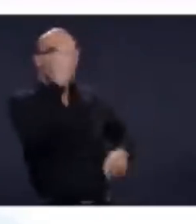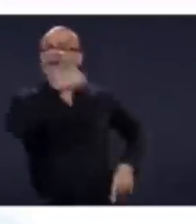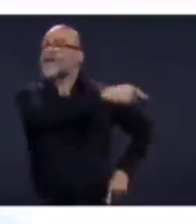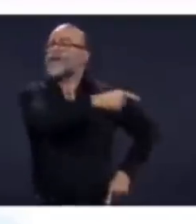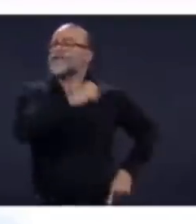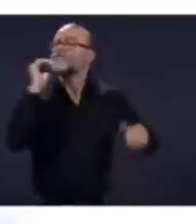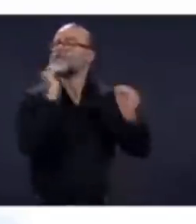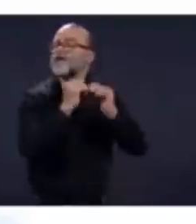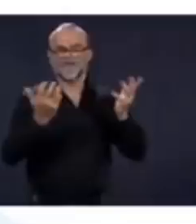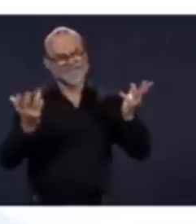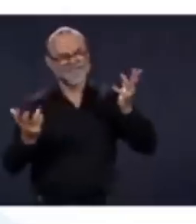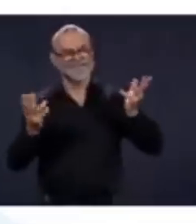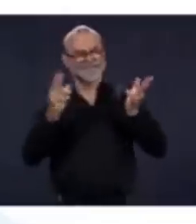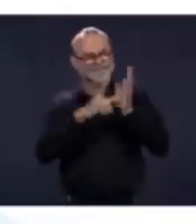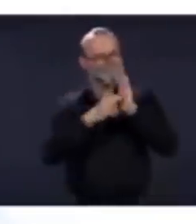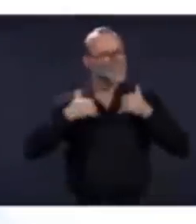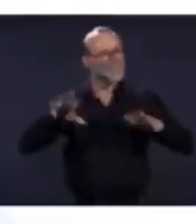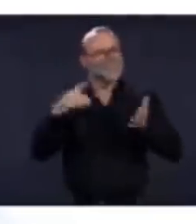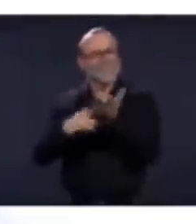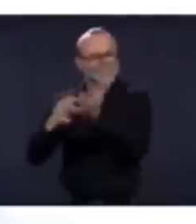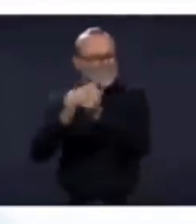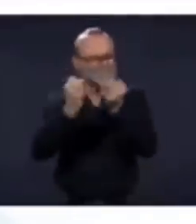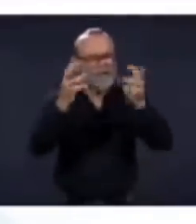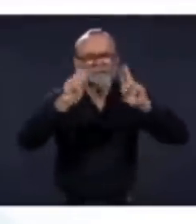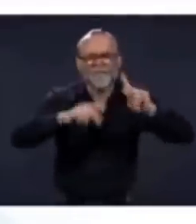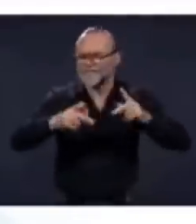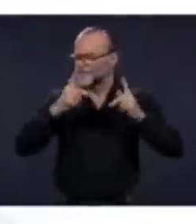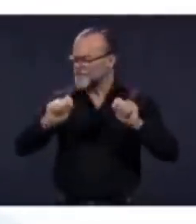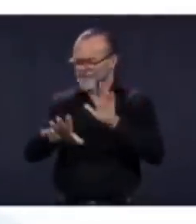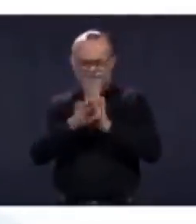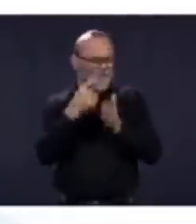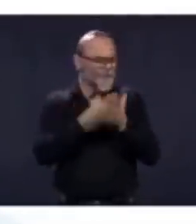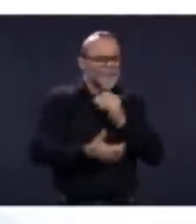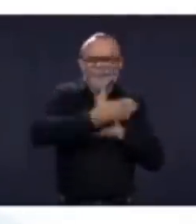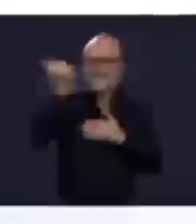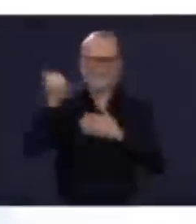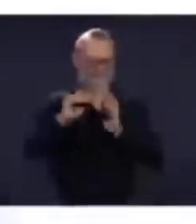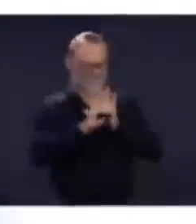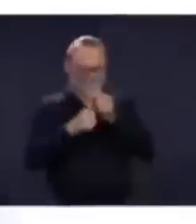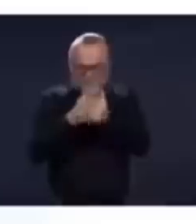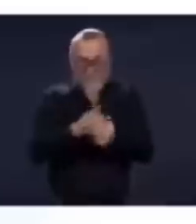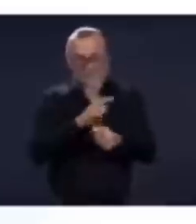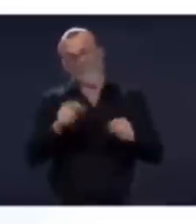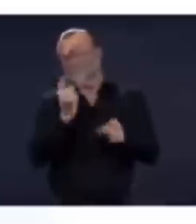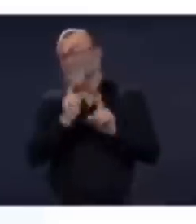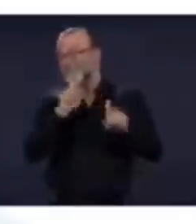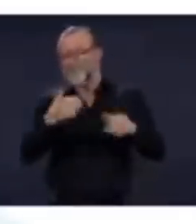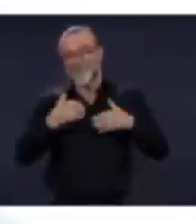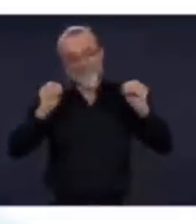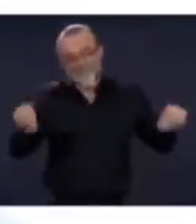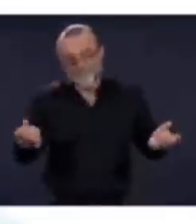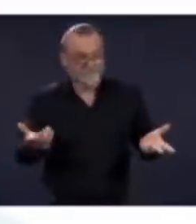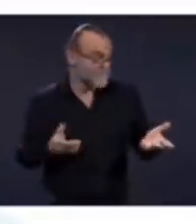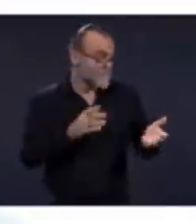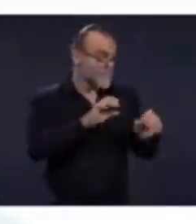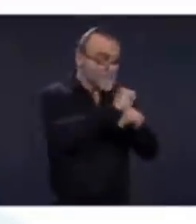been discussed with a lot of people trying to find the best model. There is no right answer. There is no perfect situation.